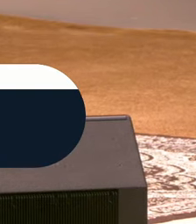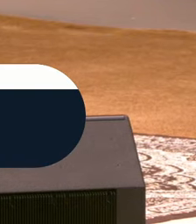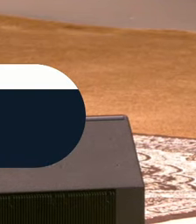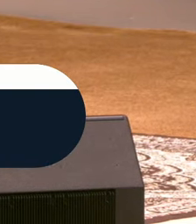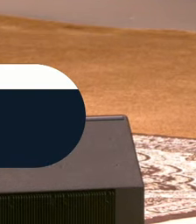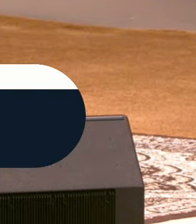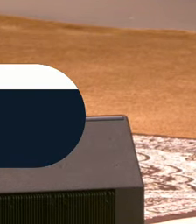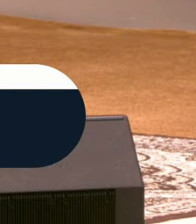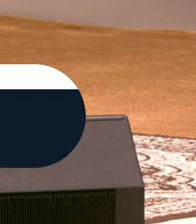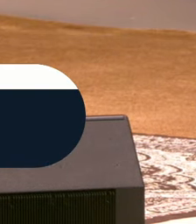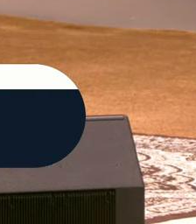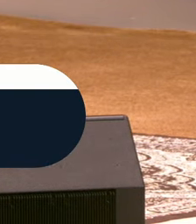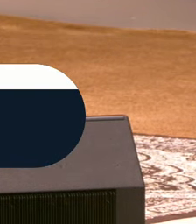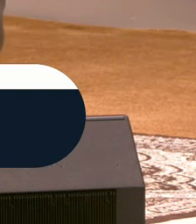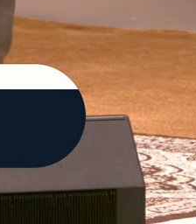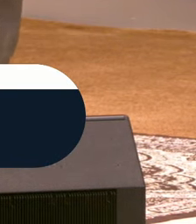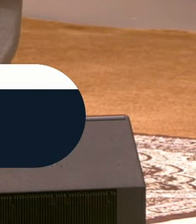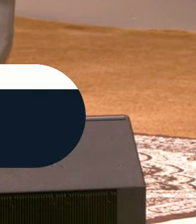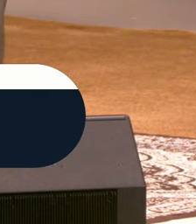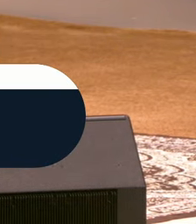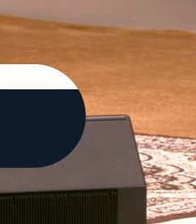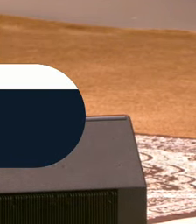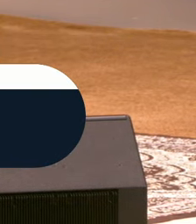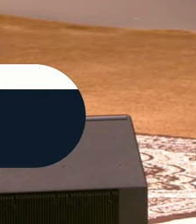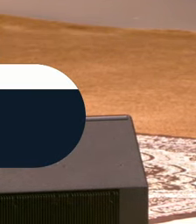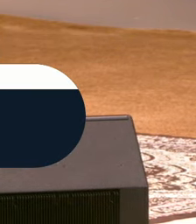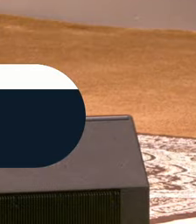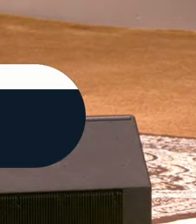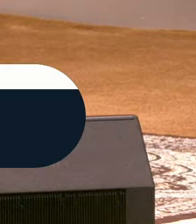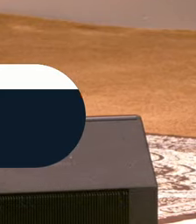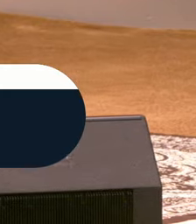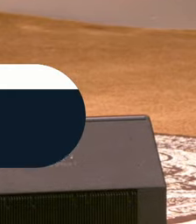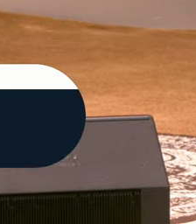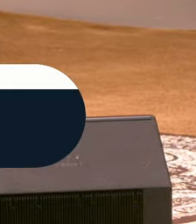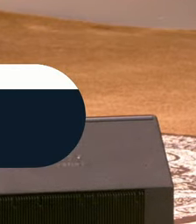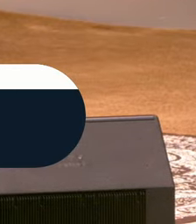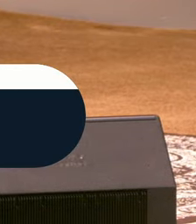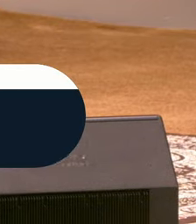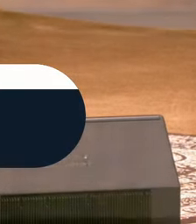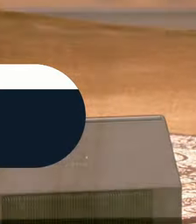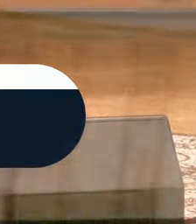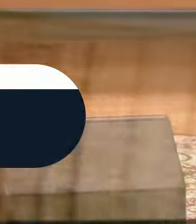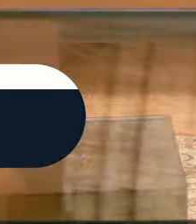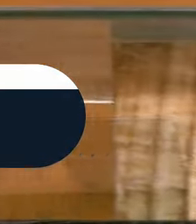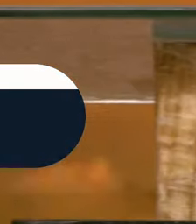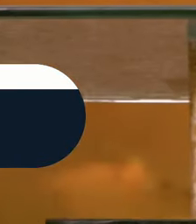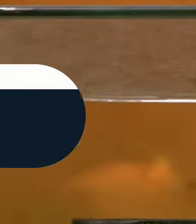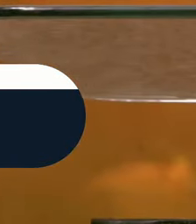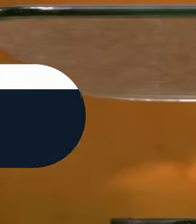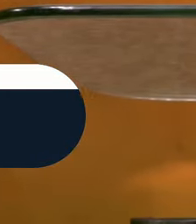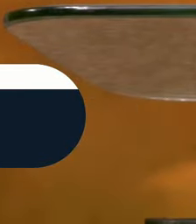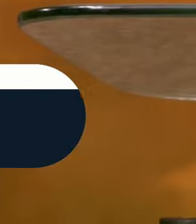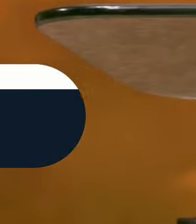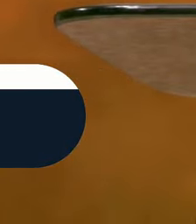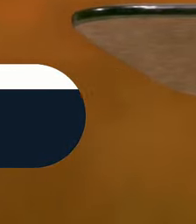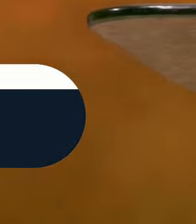book of James, the epistle of James to the church. They think that there's a contradiction